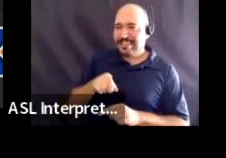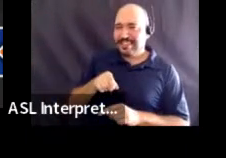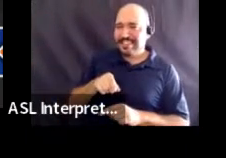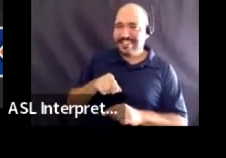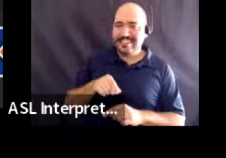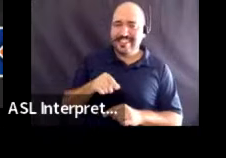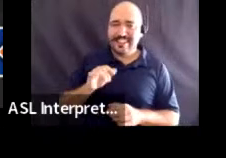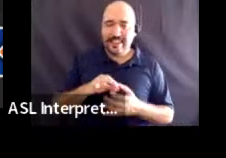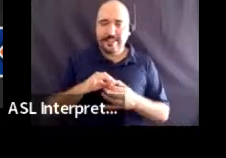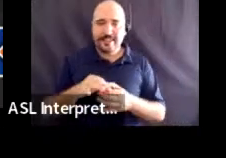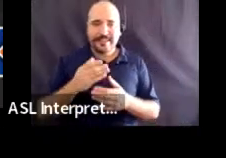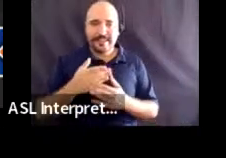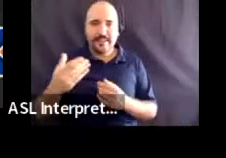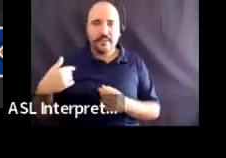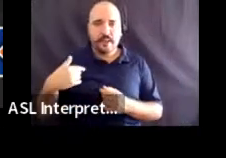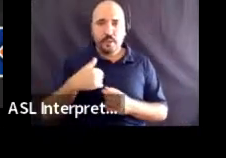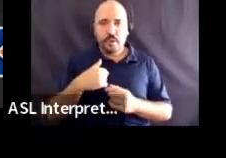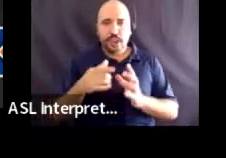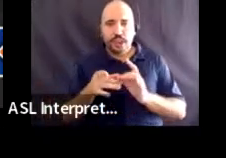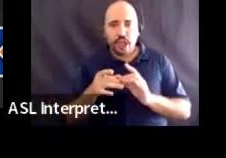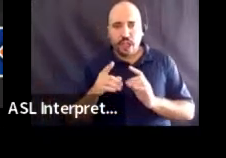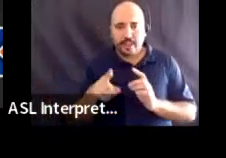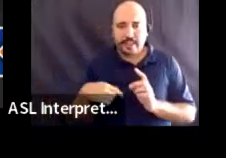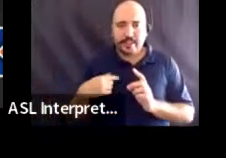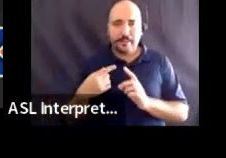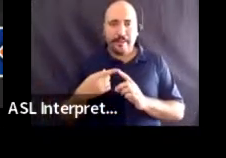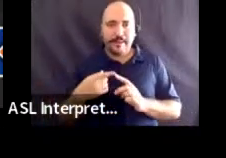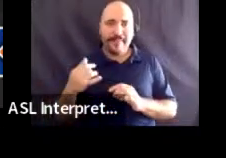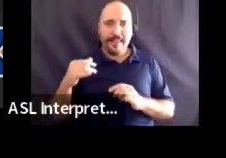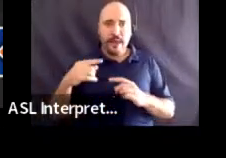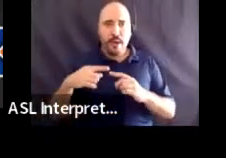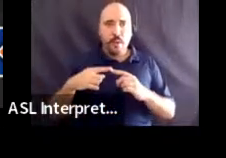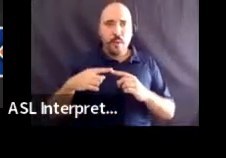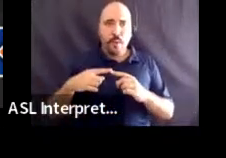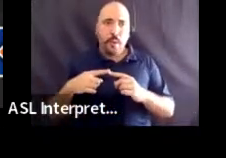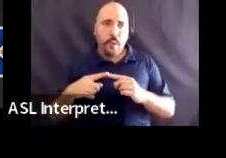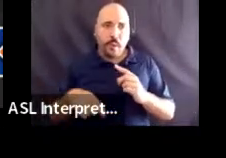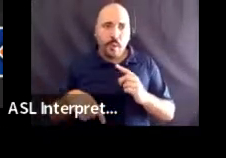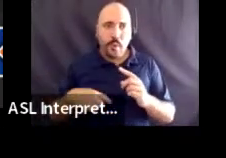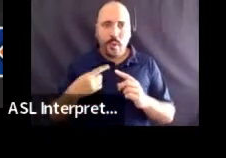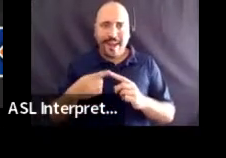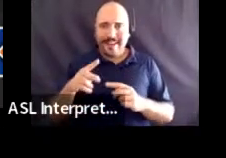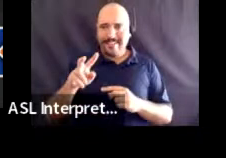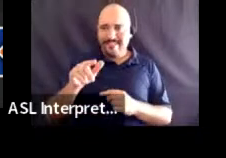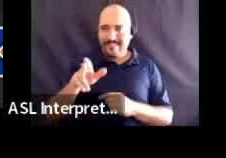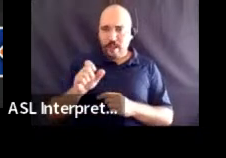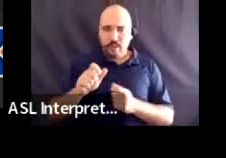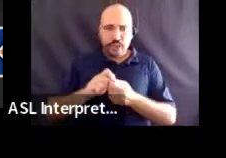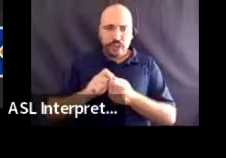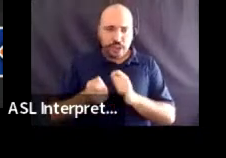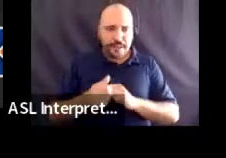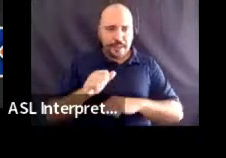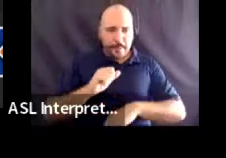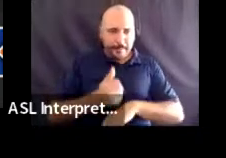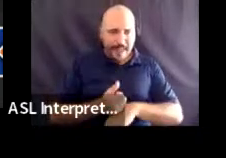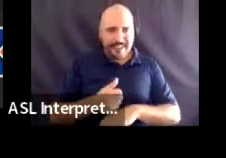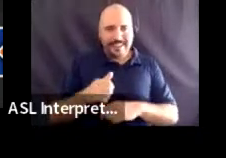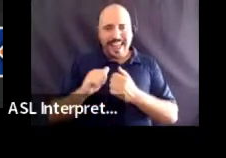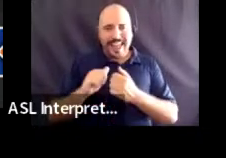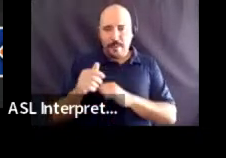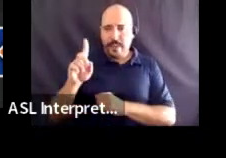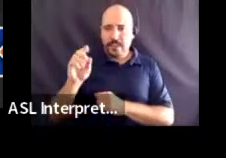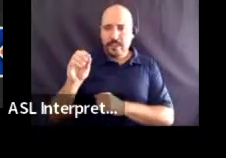this stuff we've talked about like when values change based on, you know, how the DOM